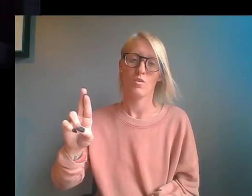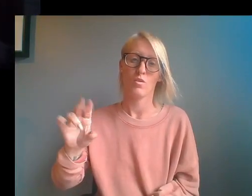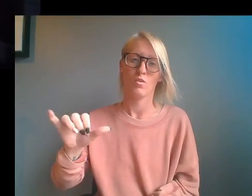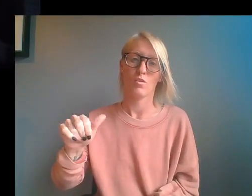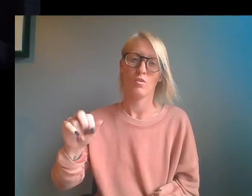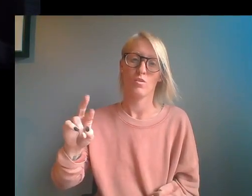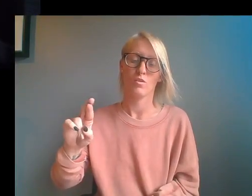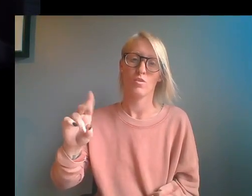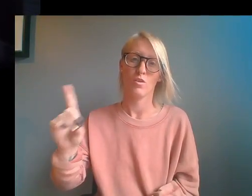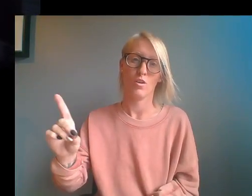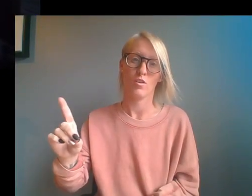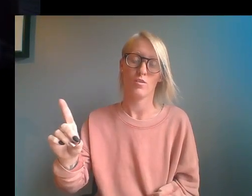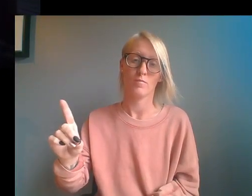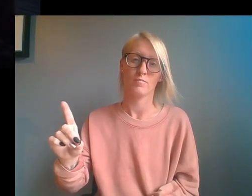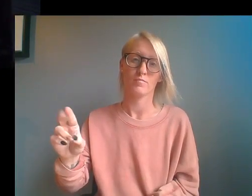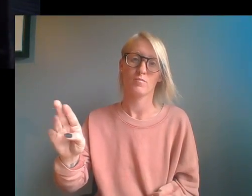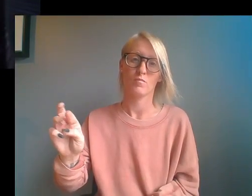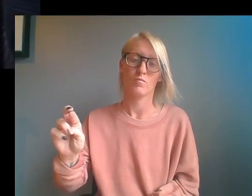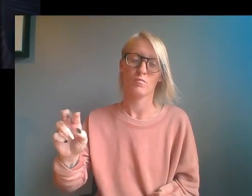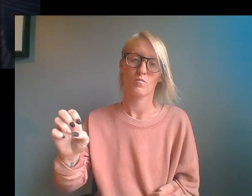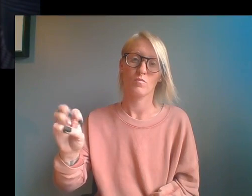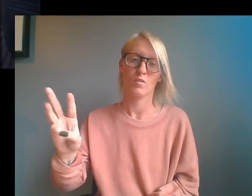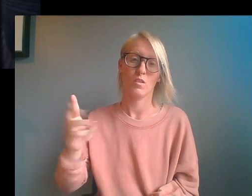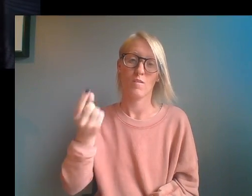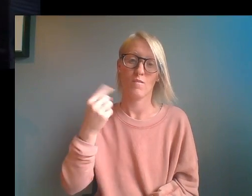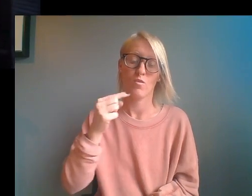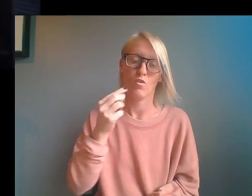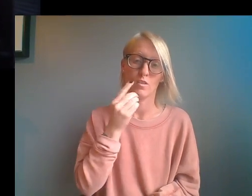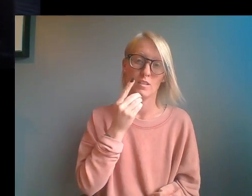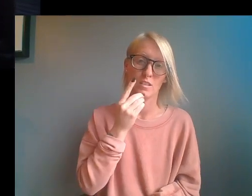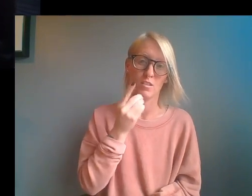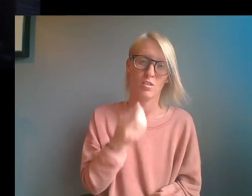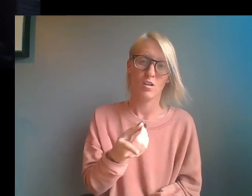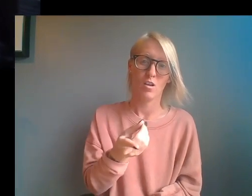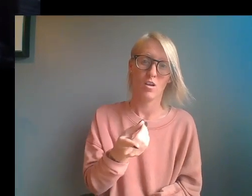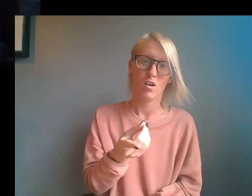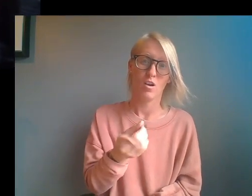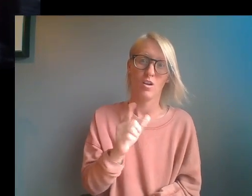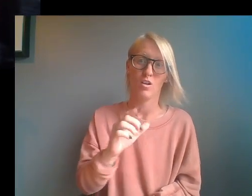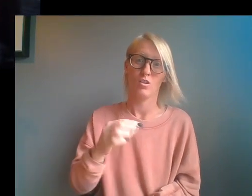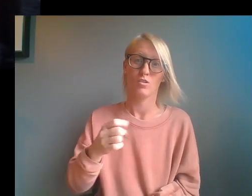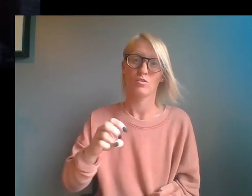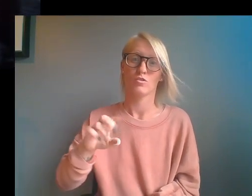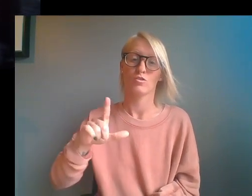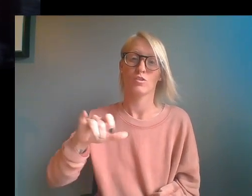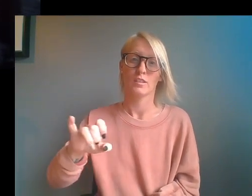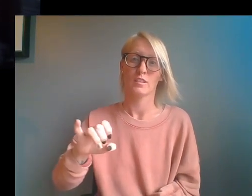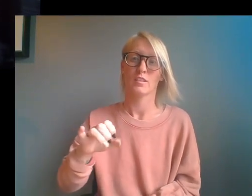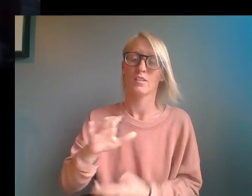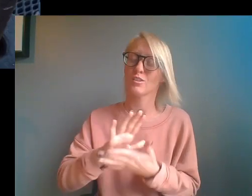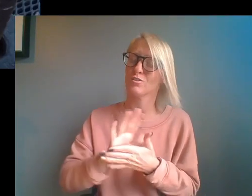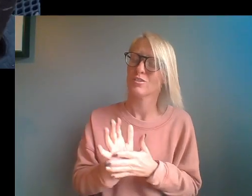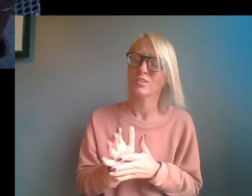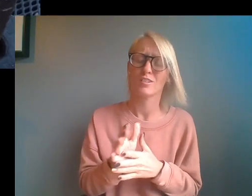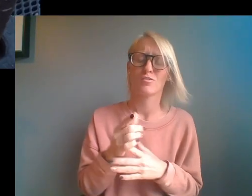We got the tri-tip, but we got poblano chili cheese grits, baby. It's going to be